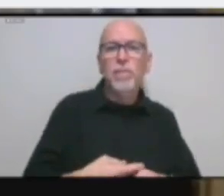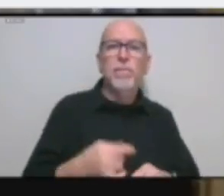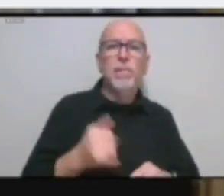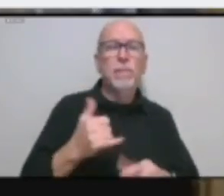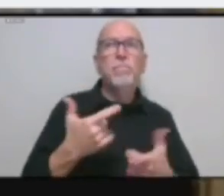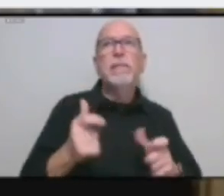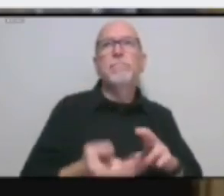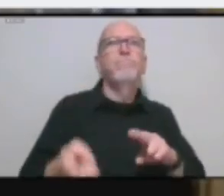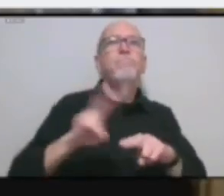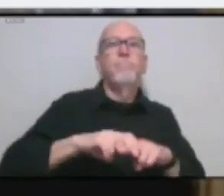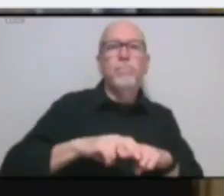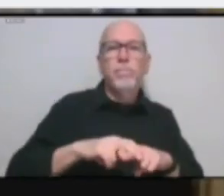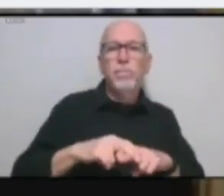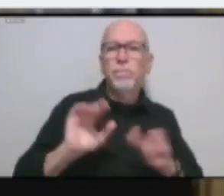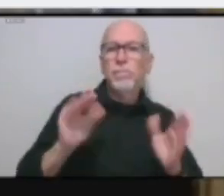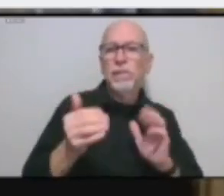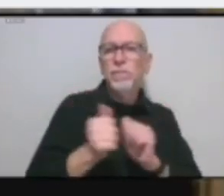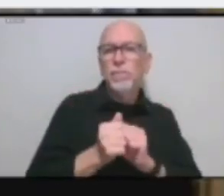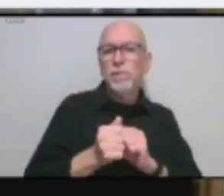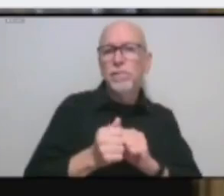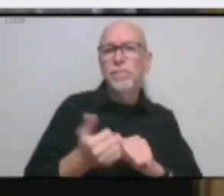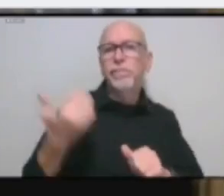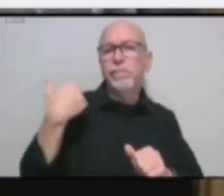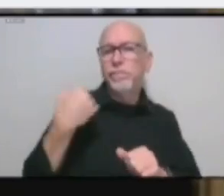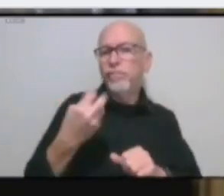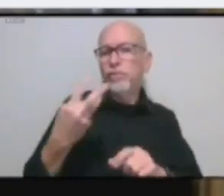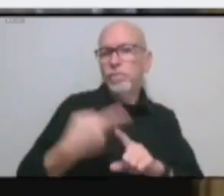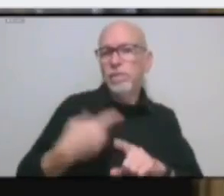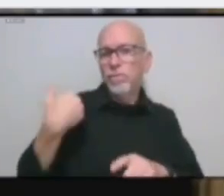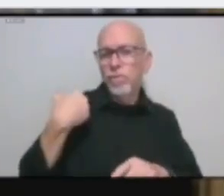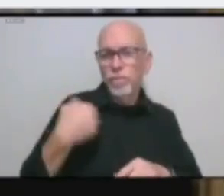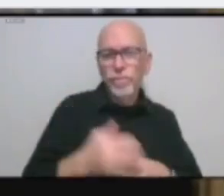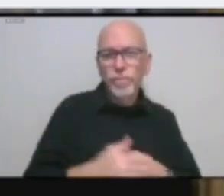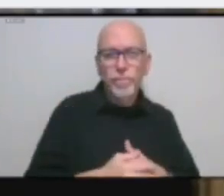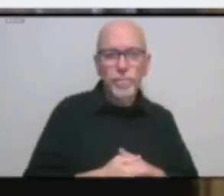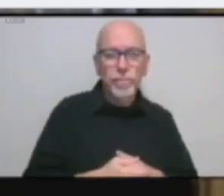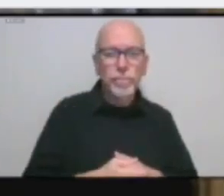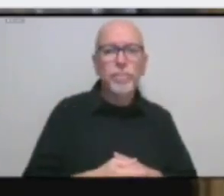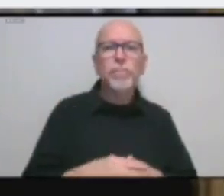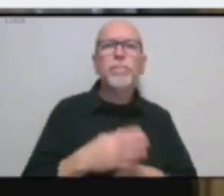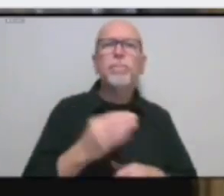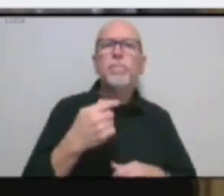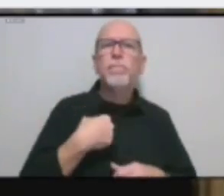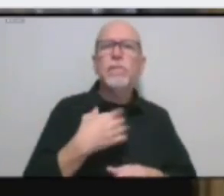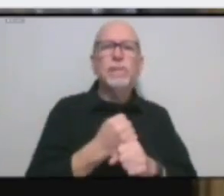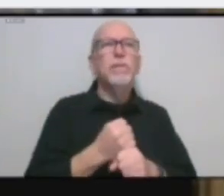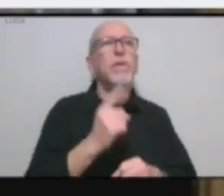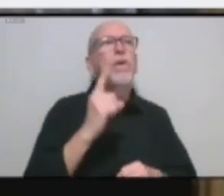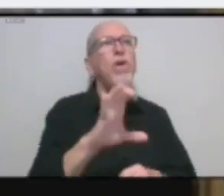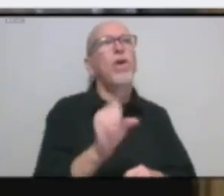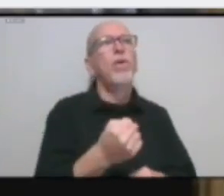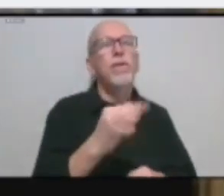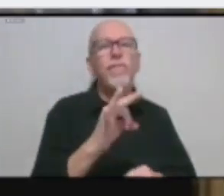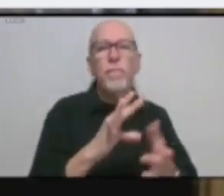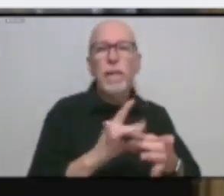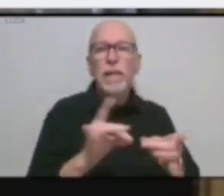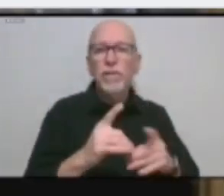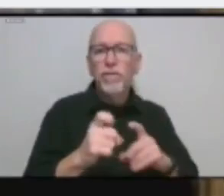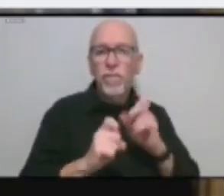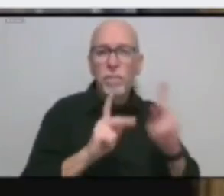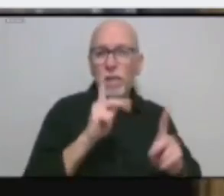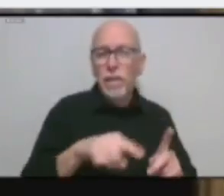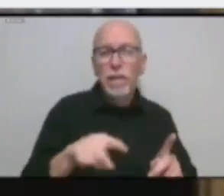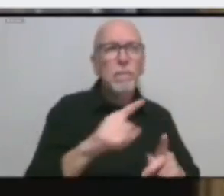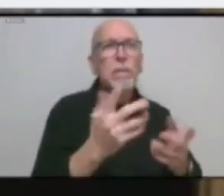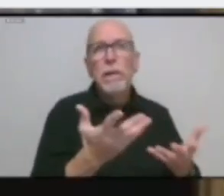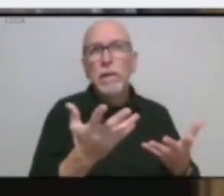increase from the backlog just a couple of months earlier. And I've received hundreds of desperate messages from Hoosiers waiting